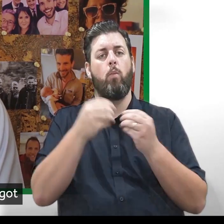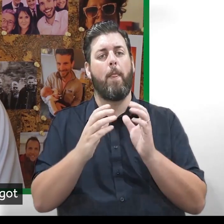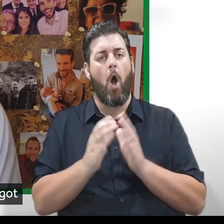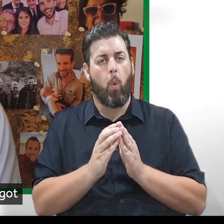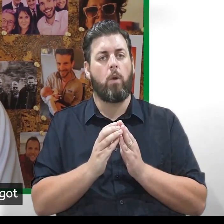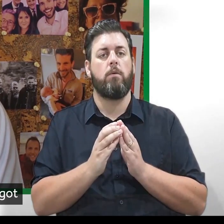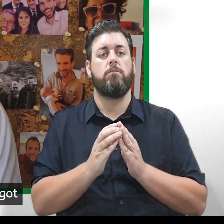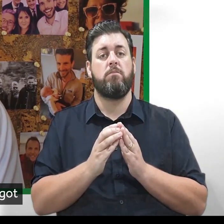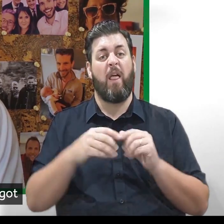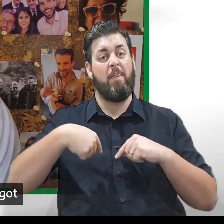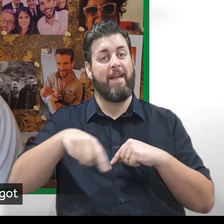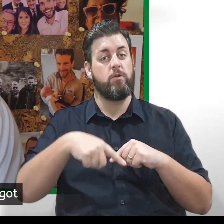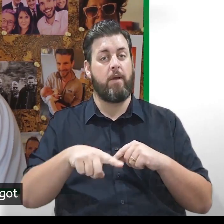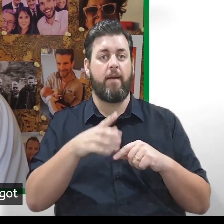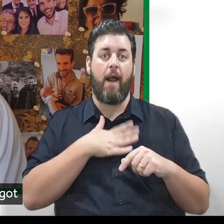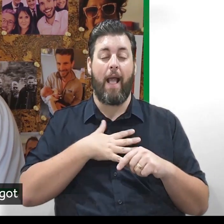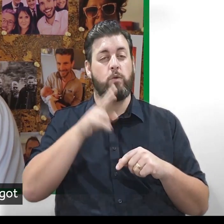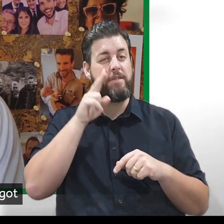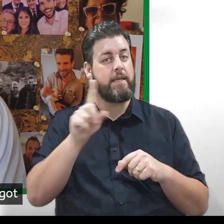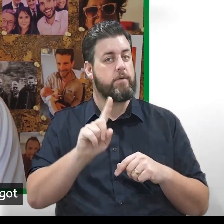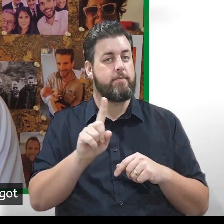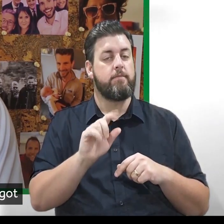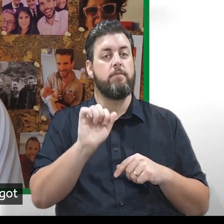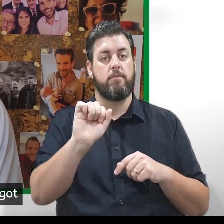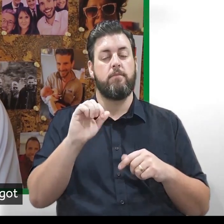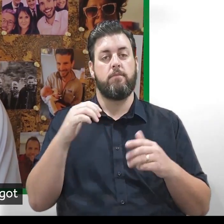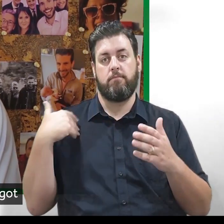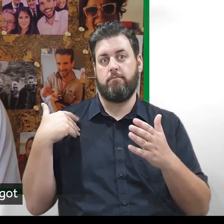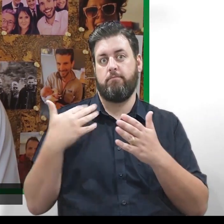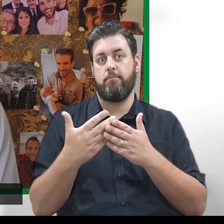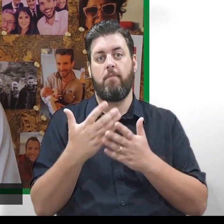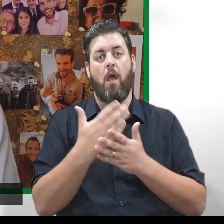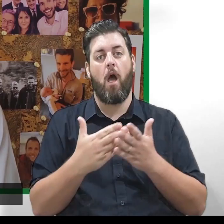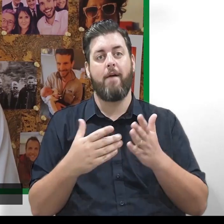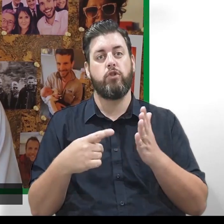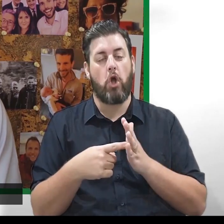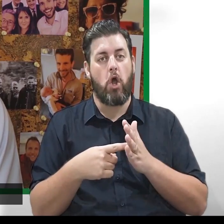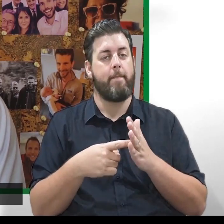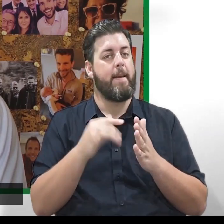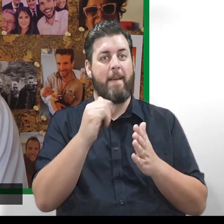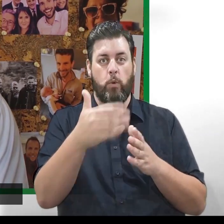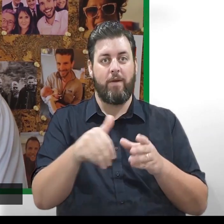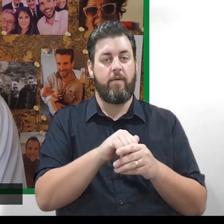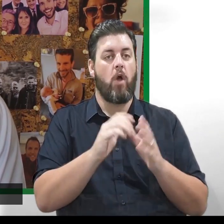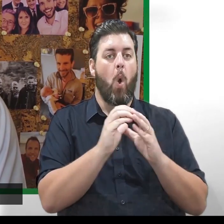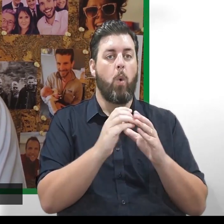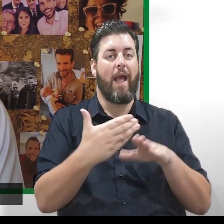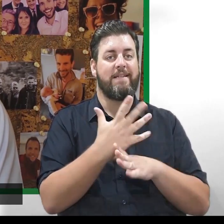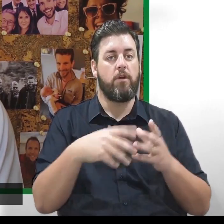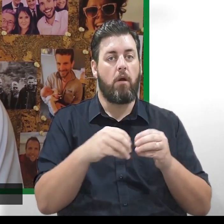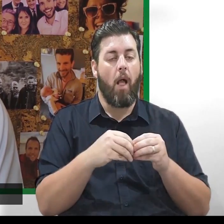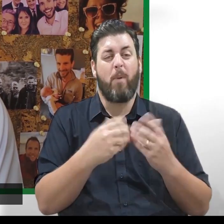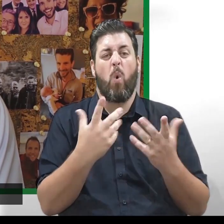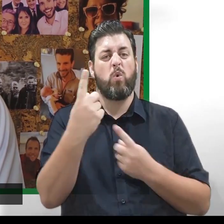hashtag. This week we're particularly interested in seeing all of the things that you got up to, whether with Oak Activity Club or not,